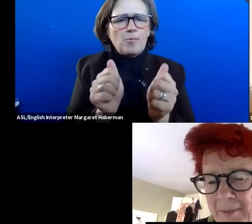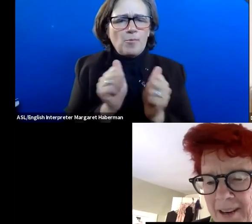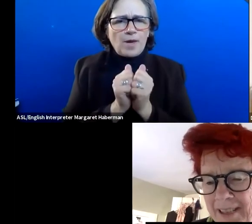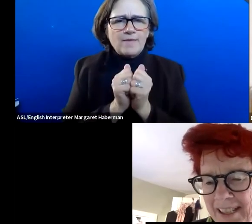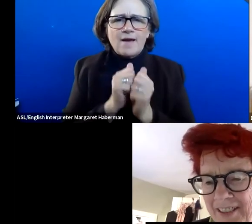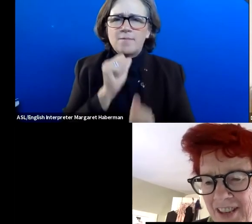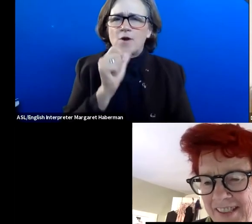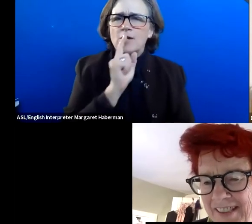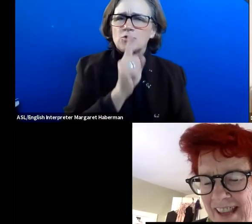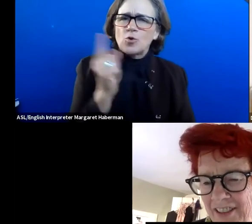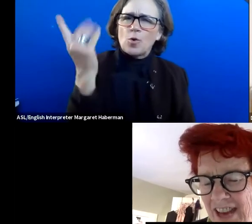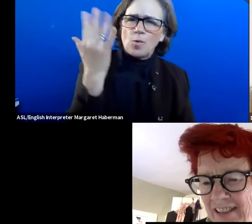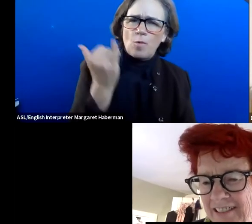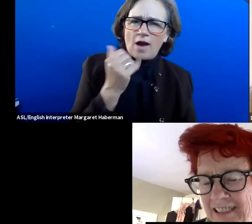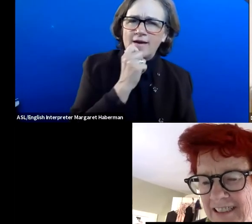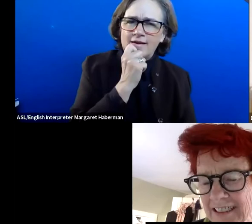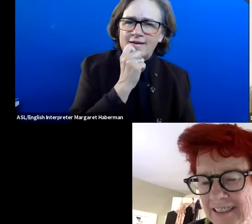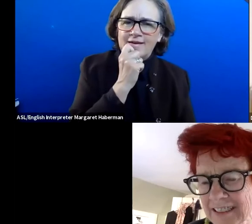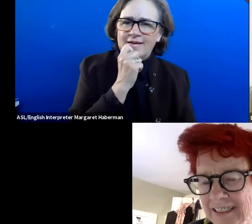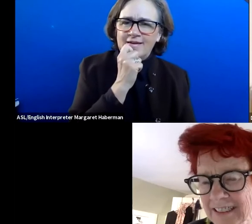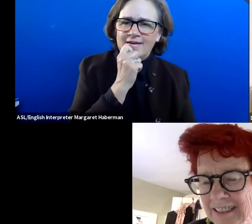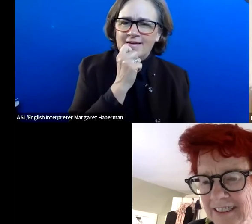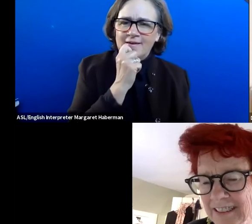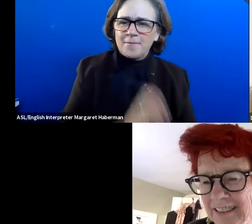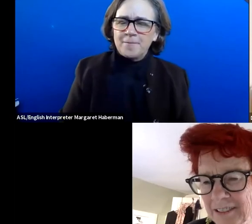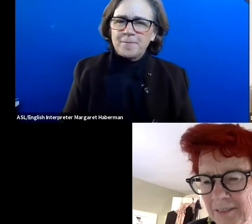there some way we can adjust that channel?